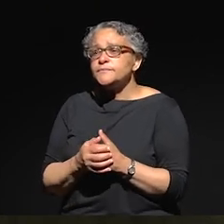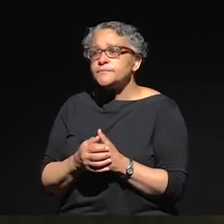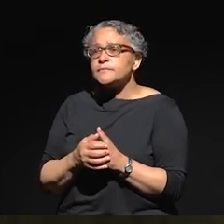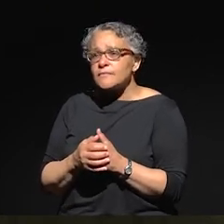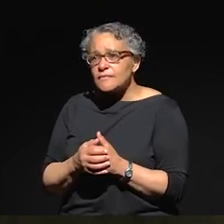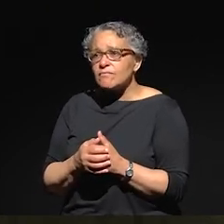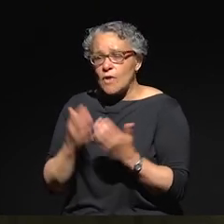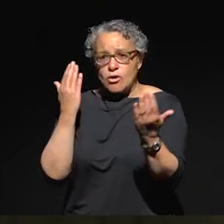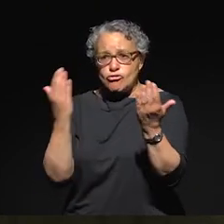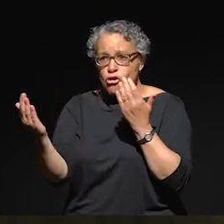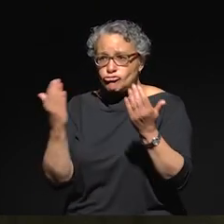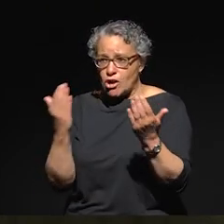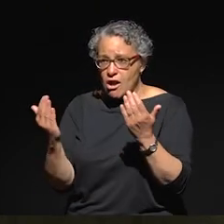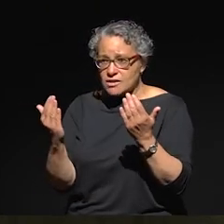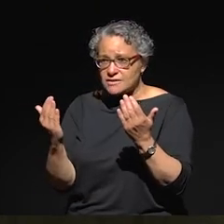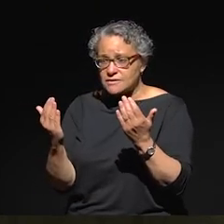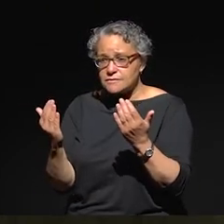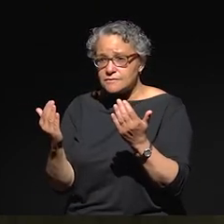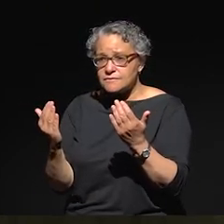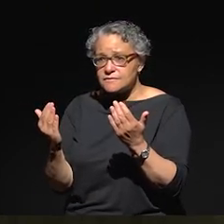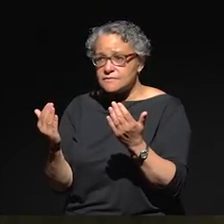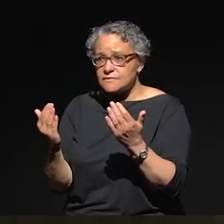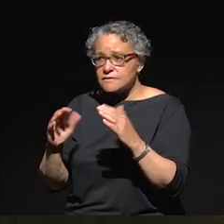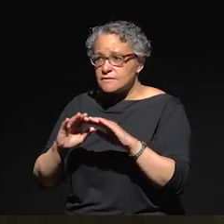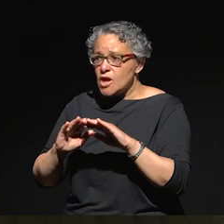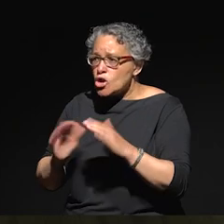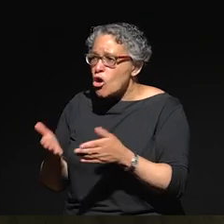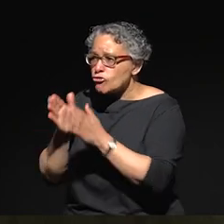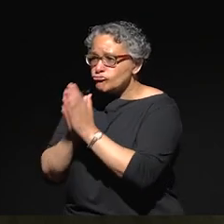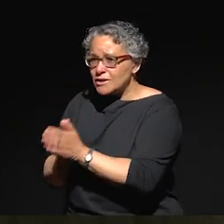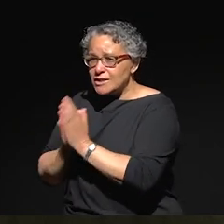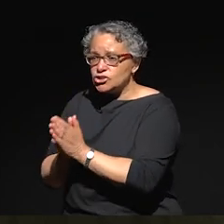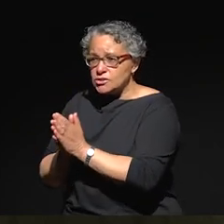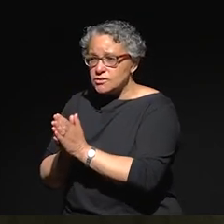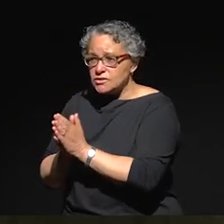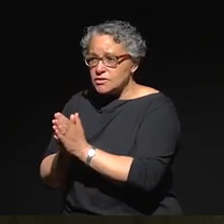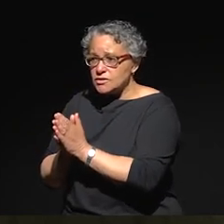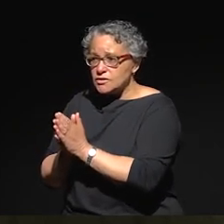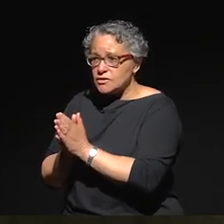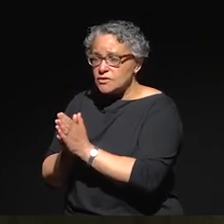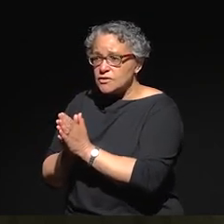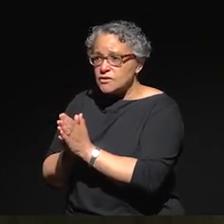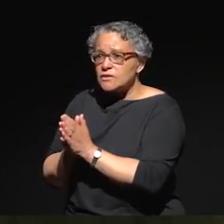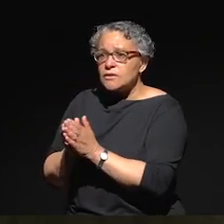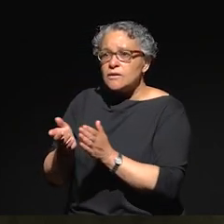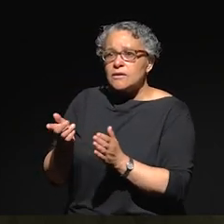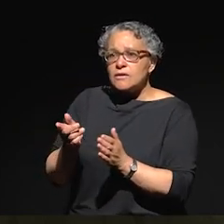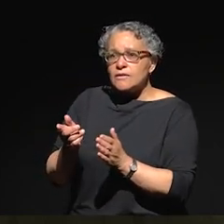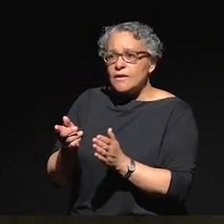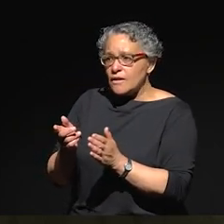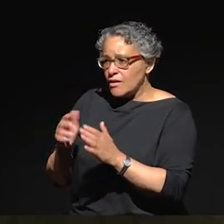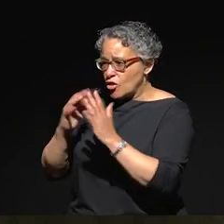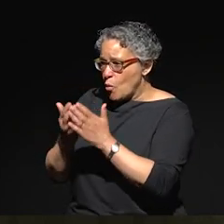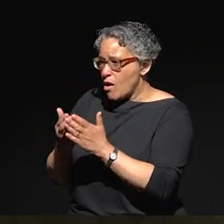It's the contrast between secular, timely music, the music that we create, the imperfections of the world, and